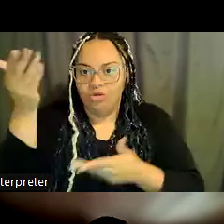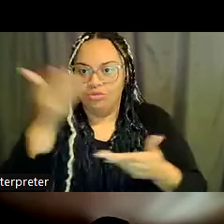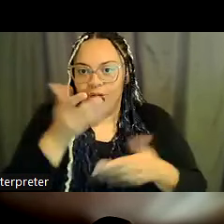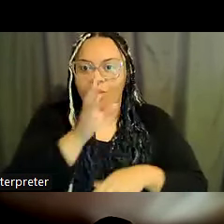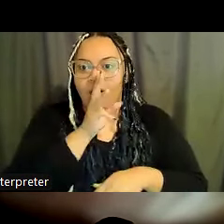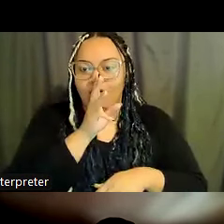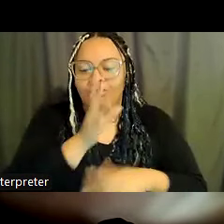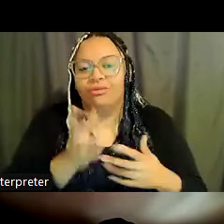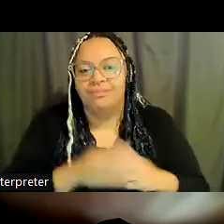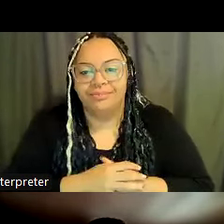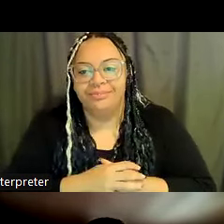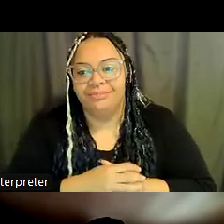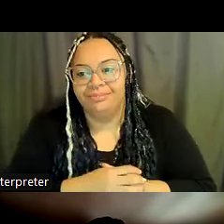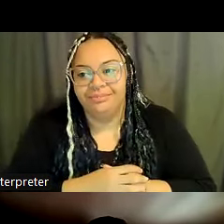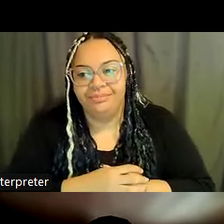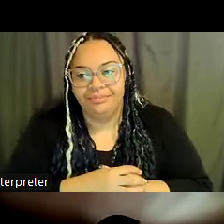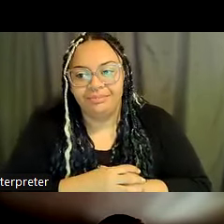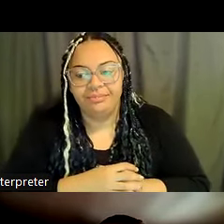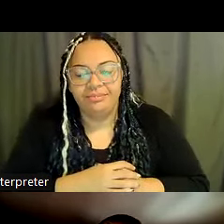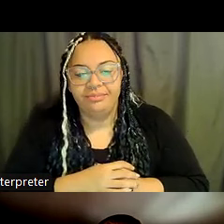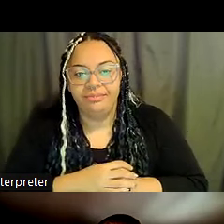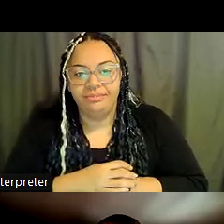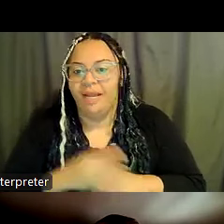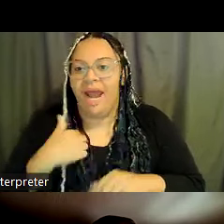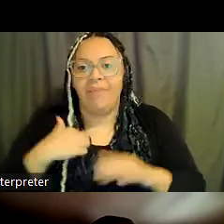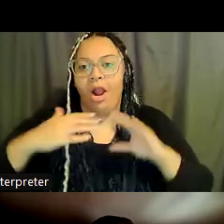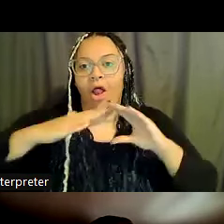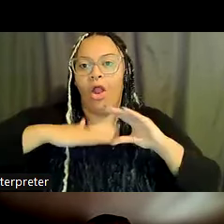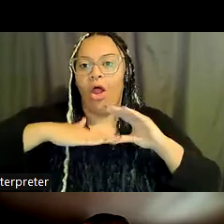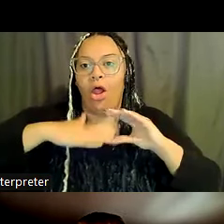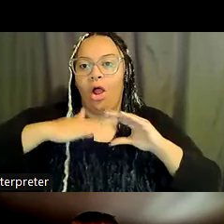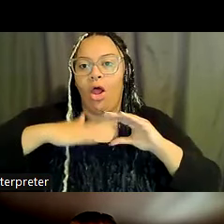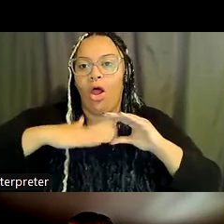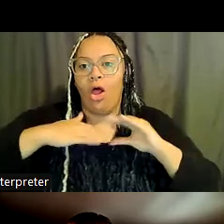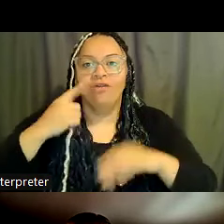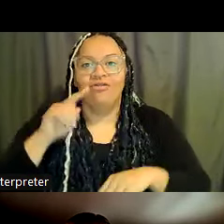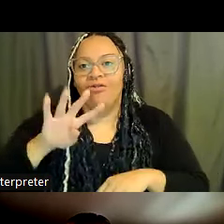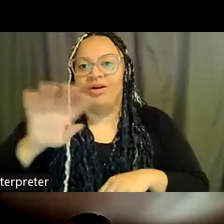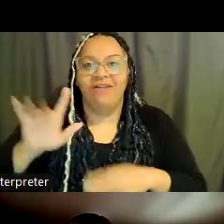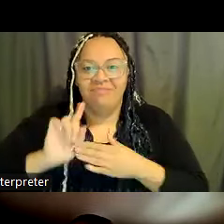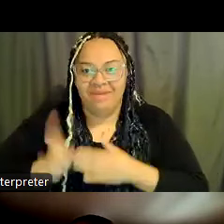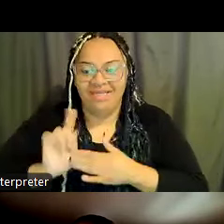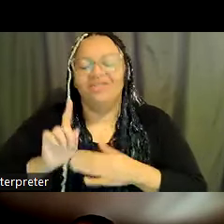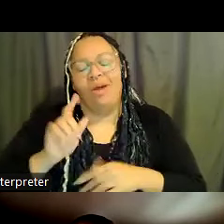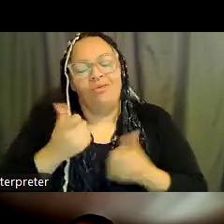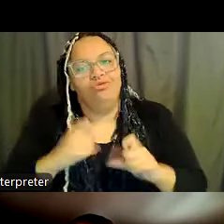refreshment. And as you know, I've been yapping for 45 minutes now, so I'll try to wrap this up soon.